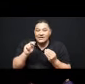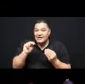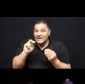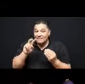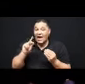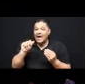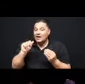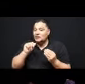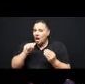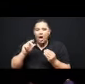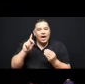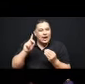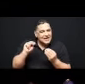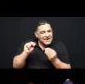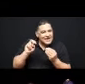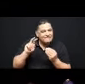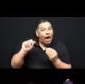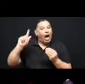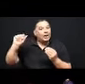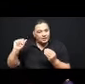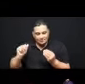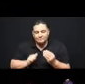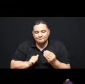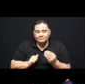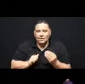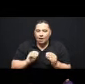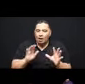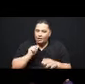Not necessarily.